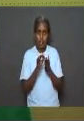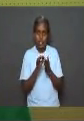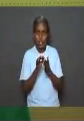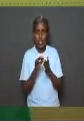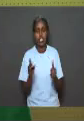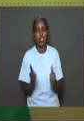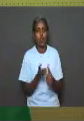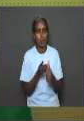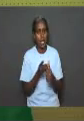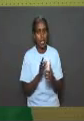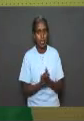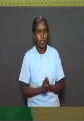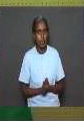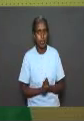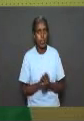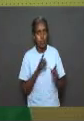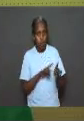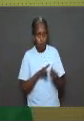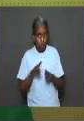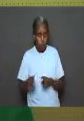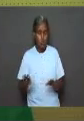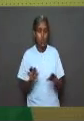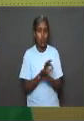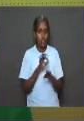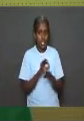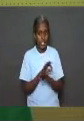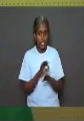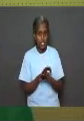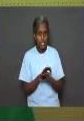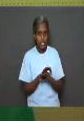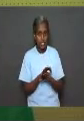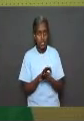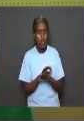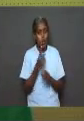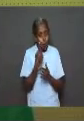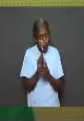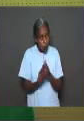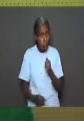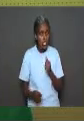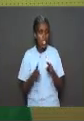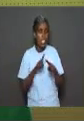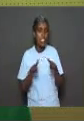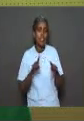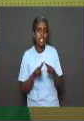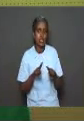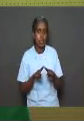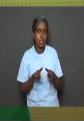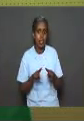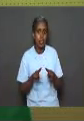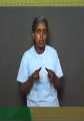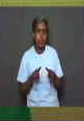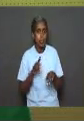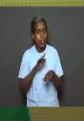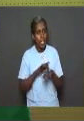domain. There are also functions that are only differentiable